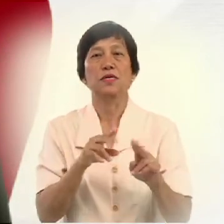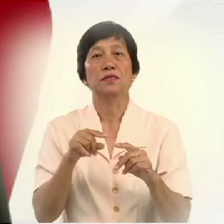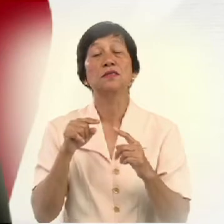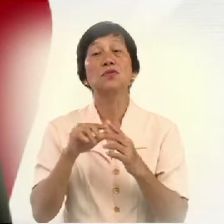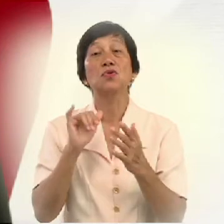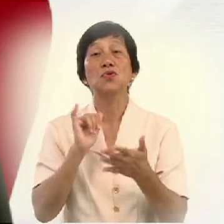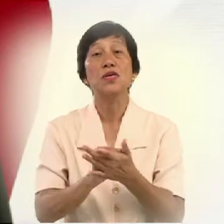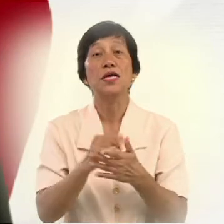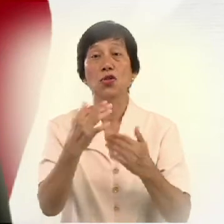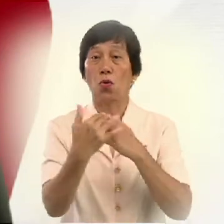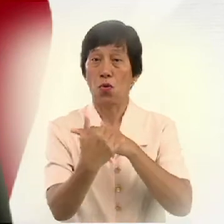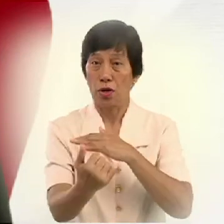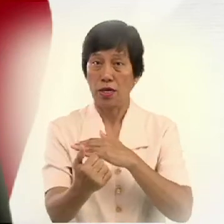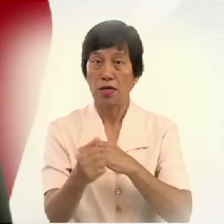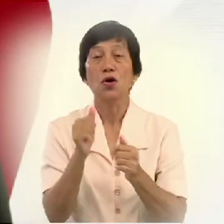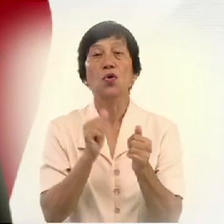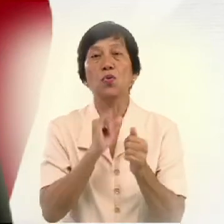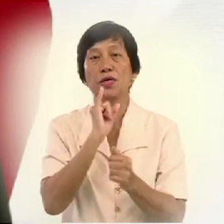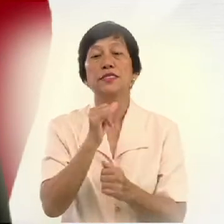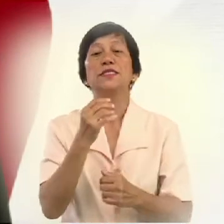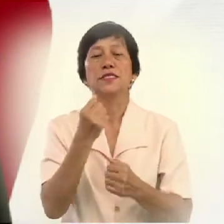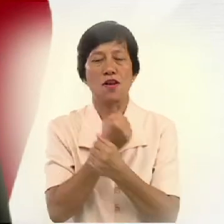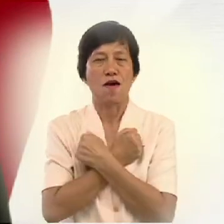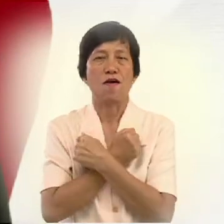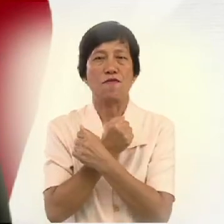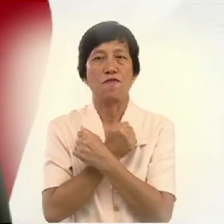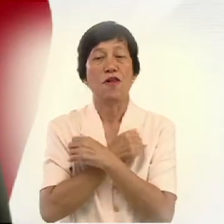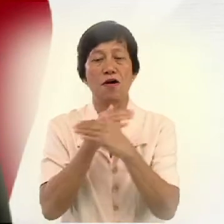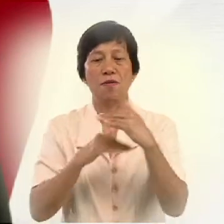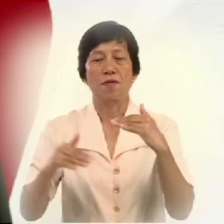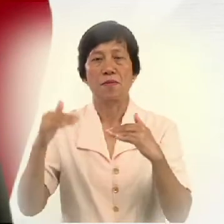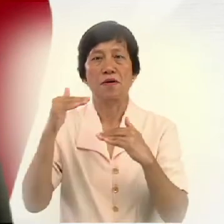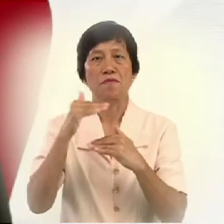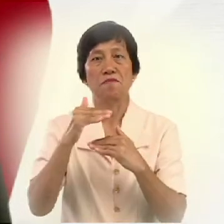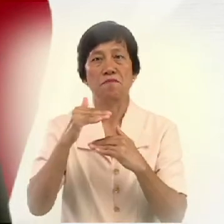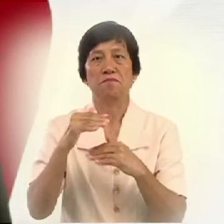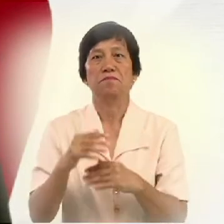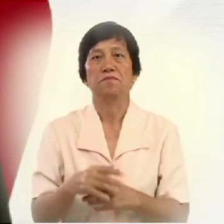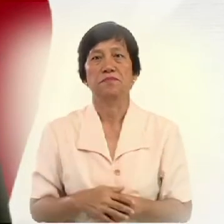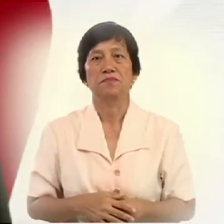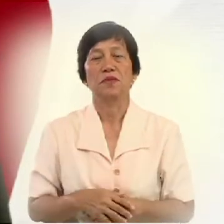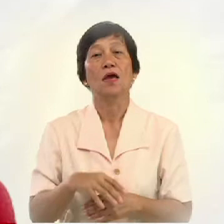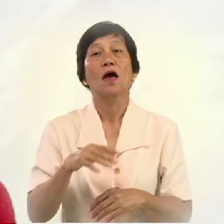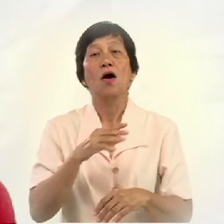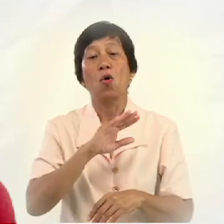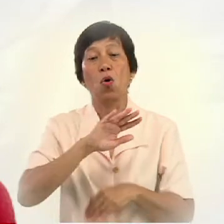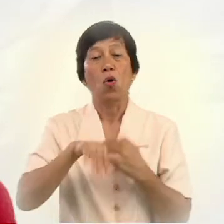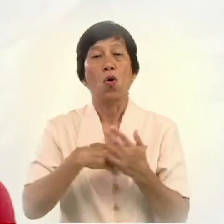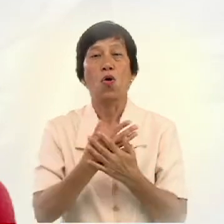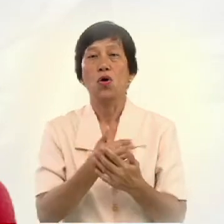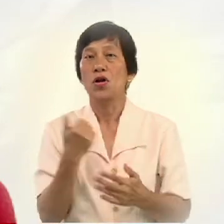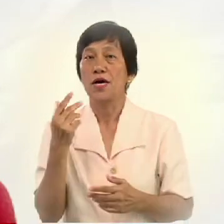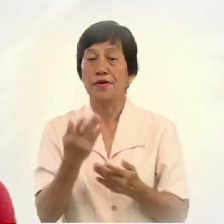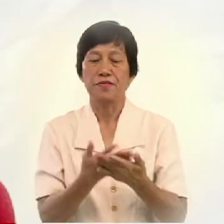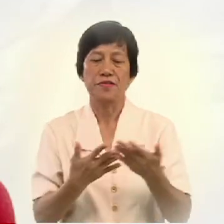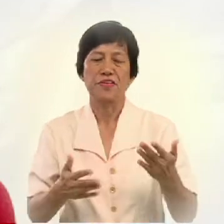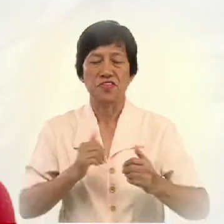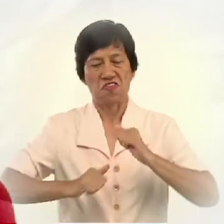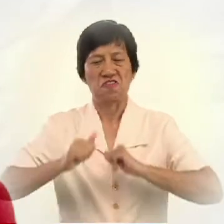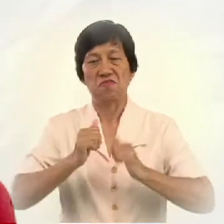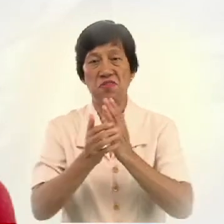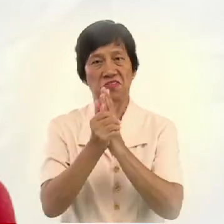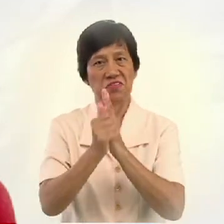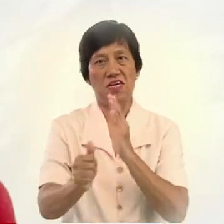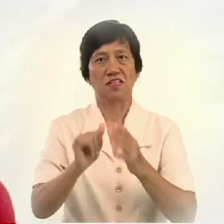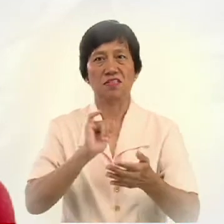response to that calling, which is love. Love above all else. And all the other